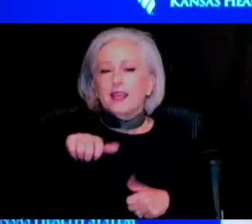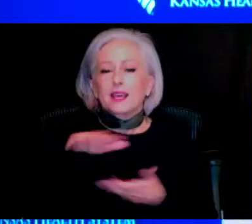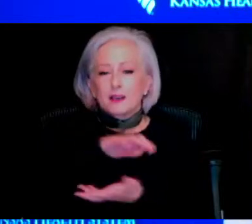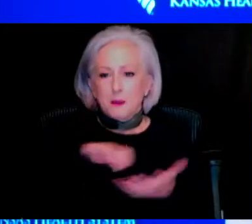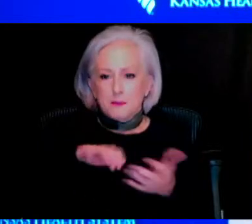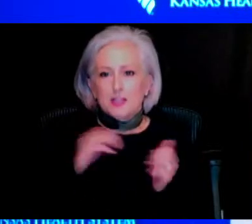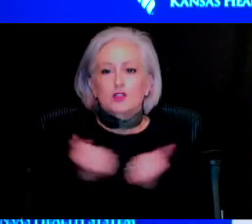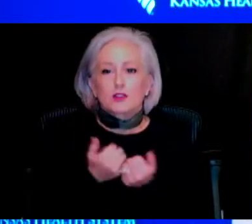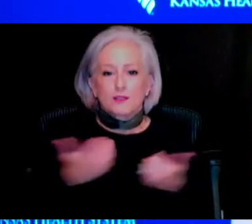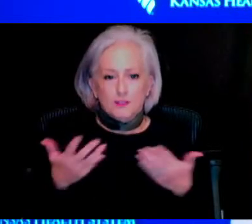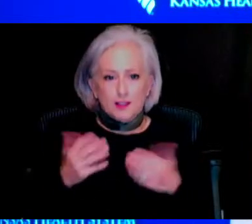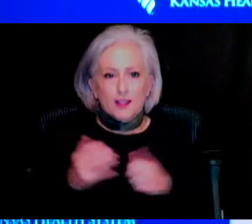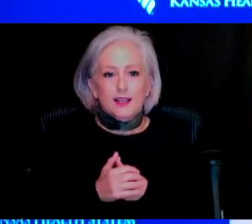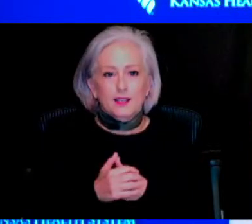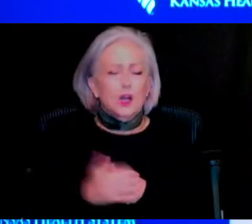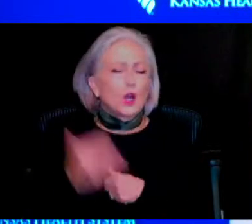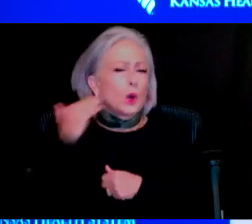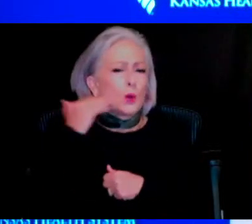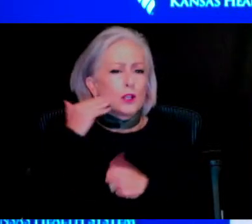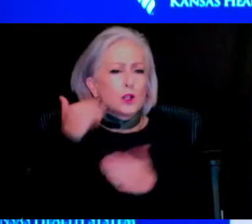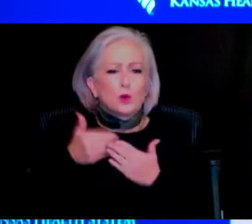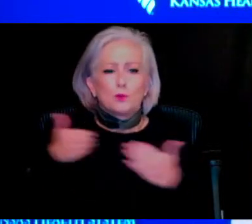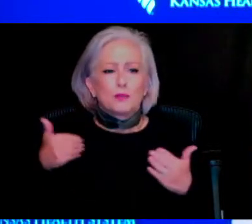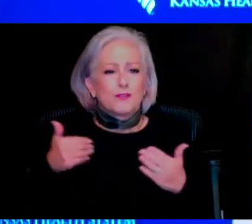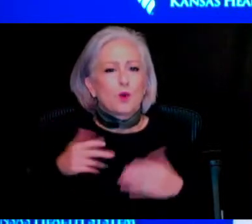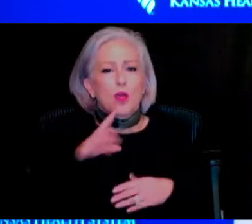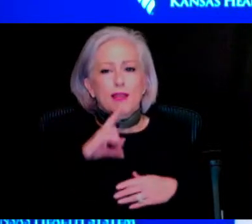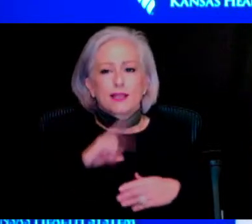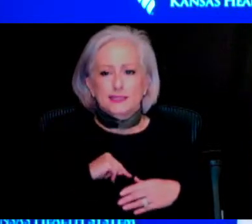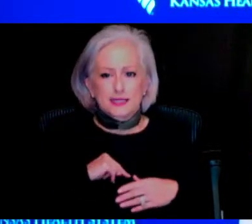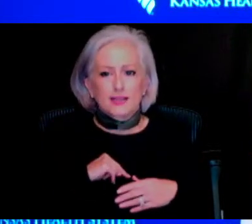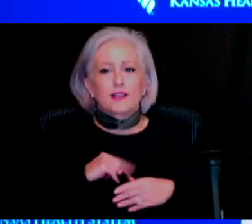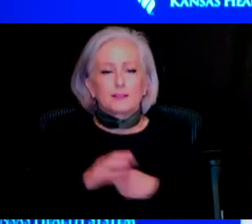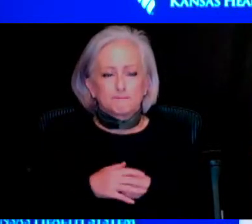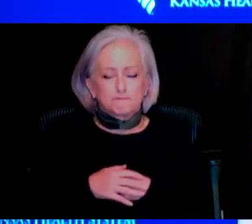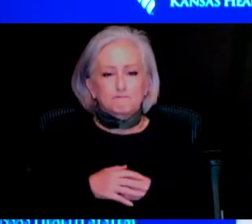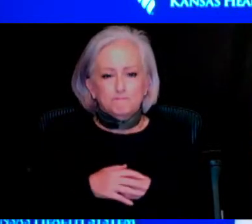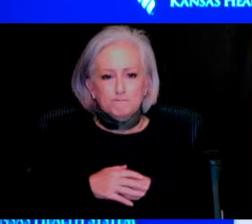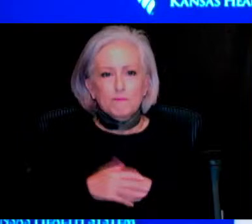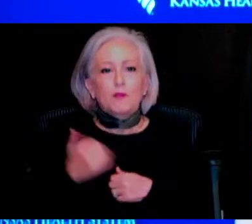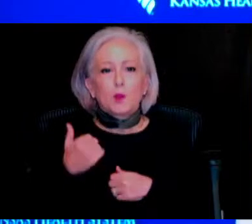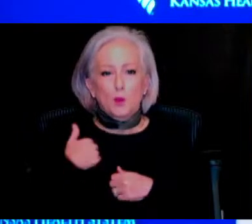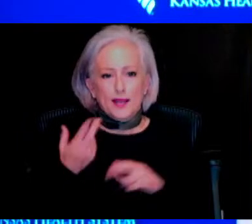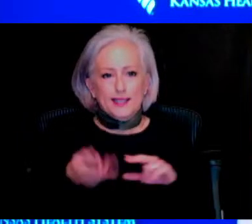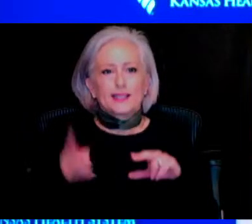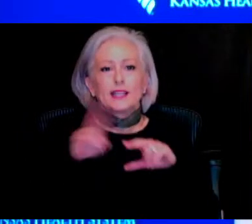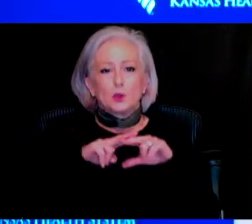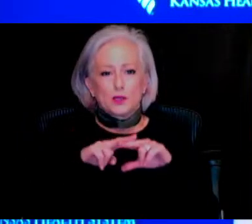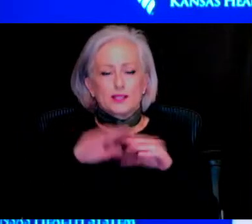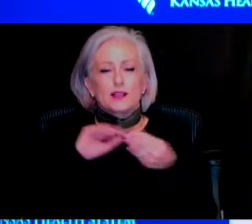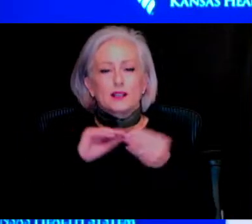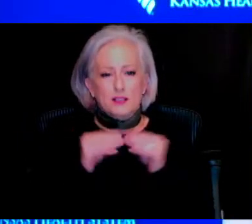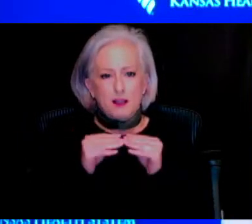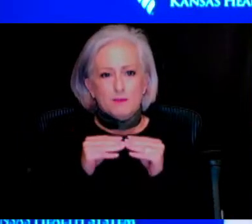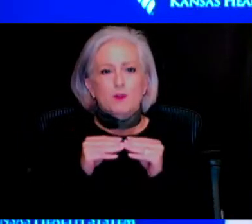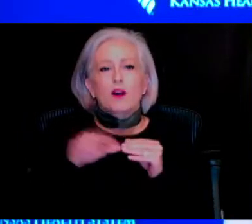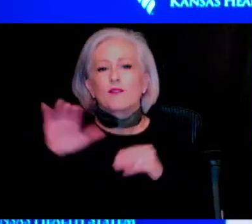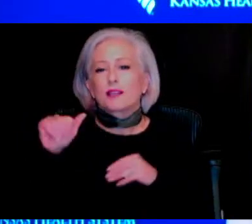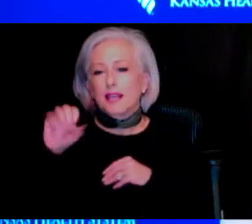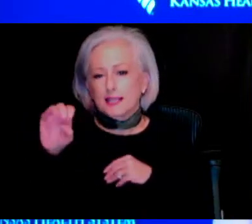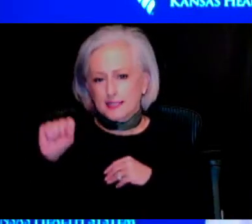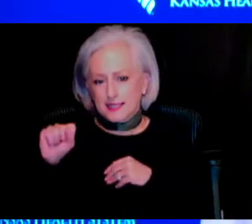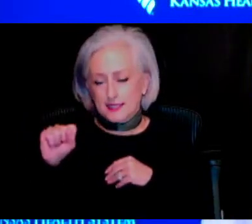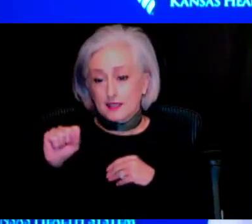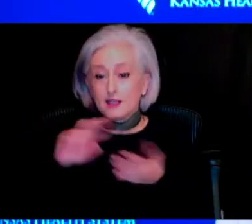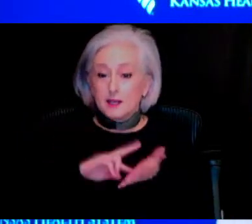that even prior to Thanksgiving, there was an increase in the number of cases as well. So it is a combination of a